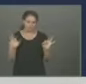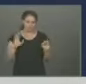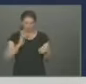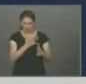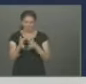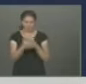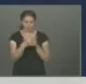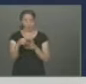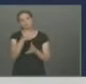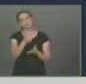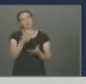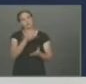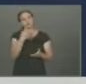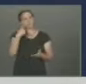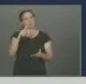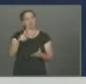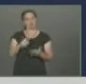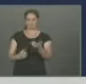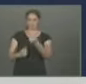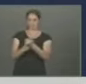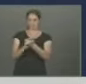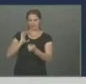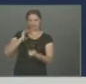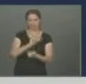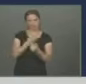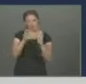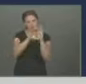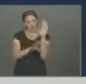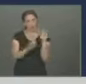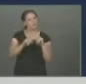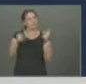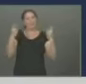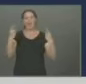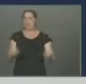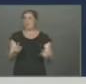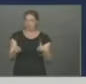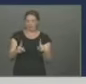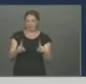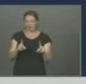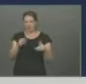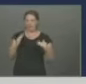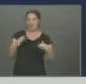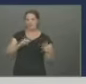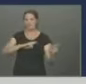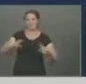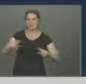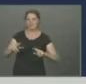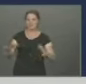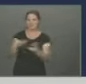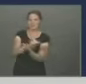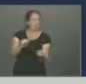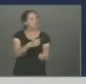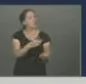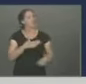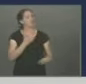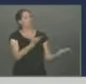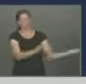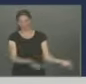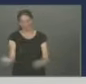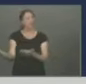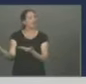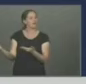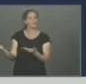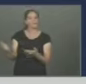stand up for our Constitution, but when the barbarians were at the gate, you were happy to let them in. Senator